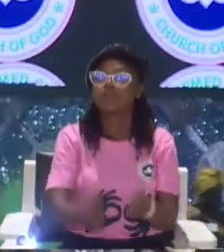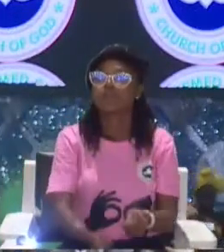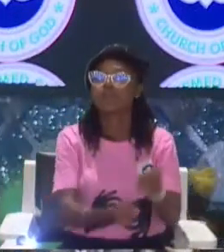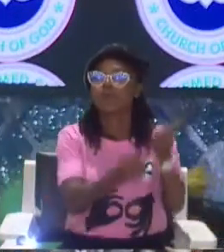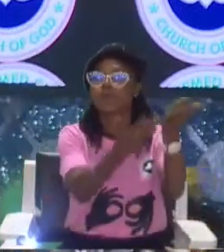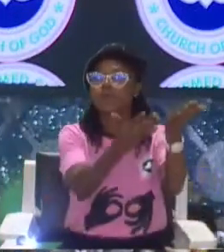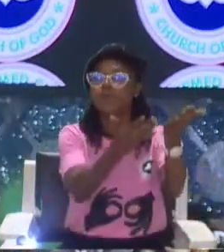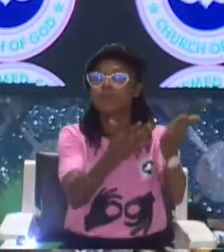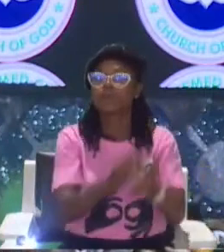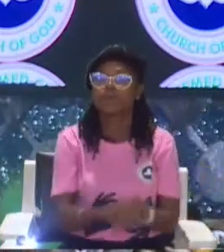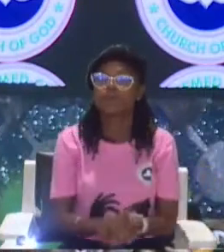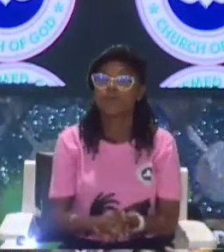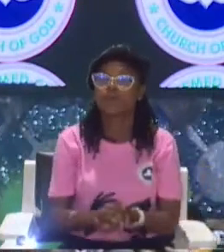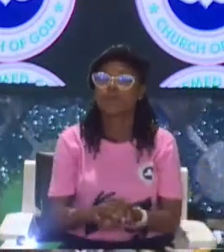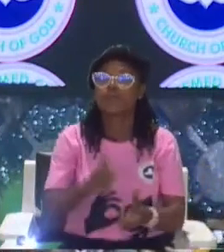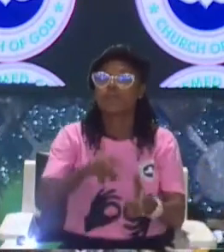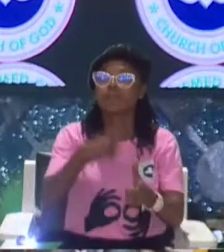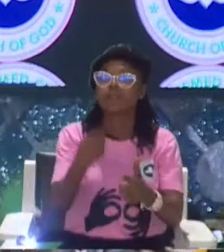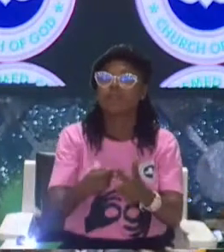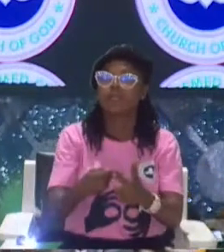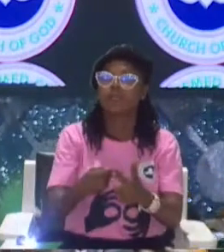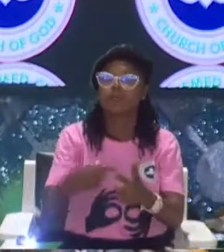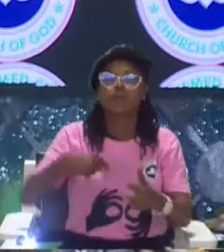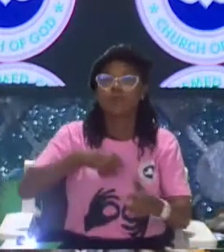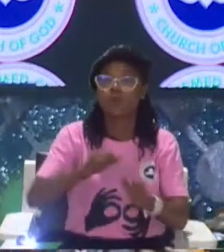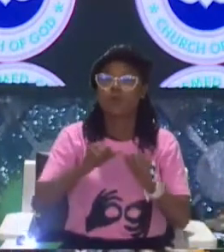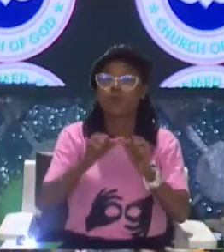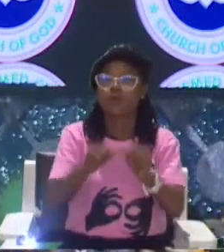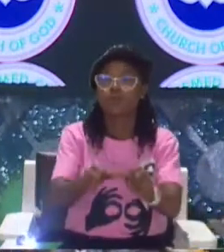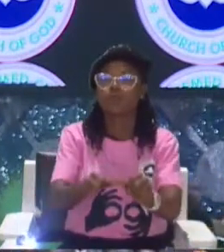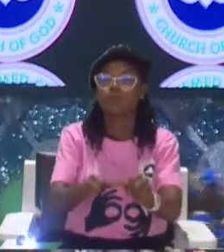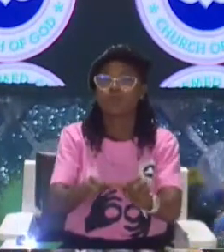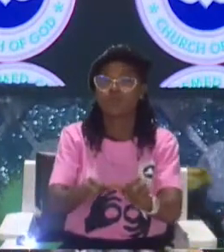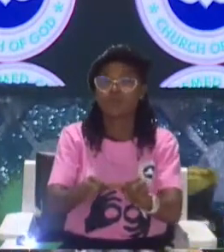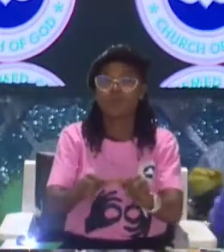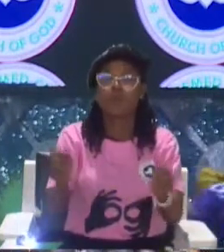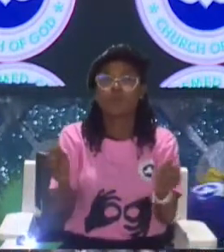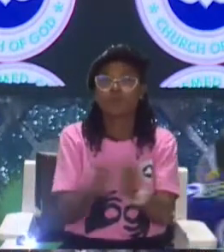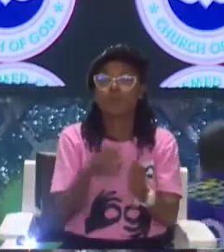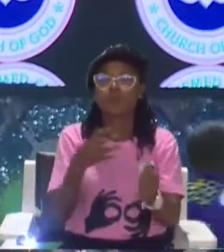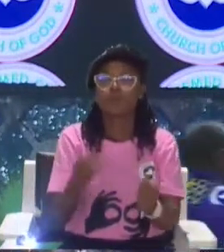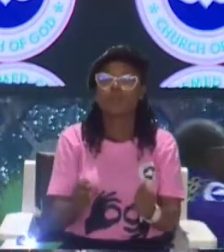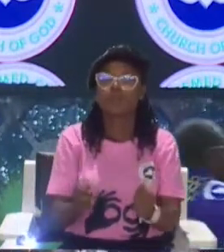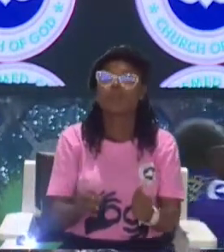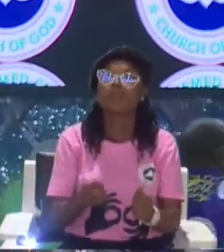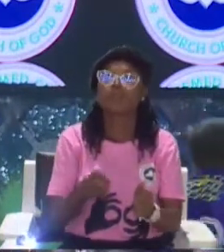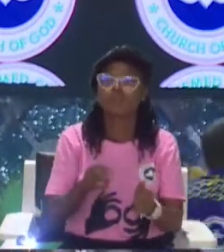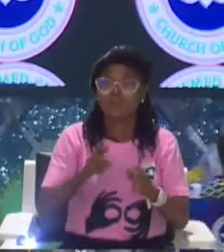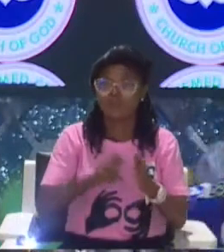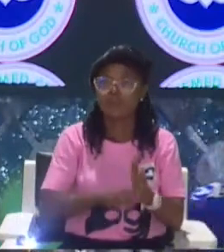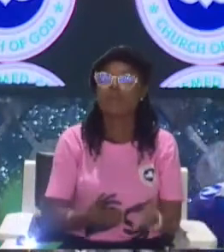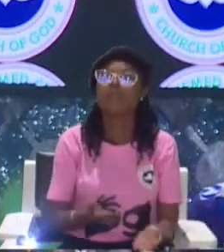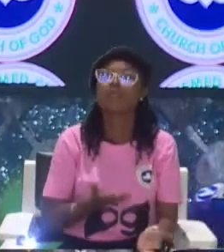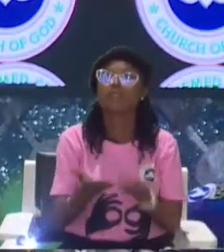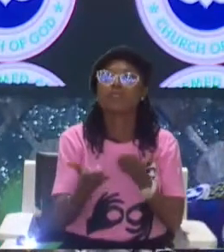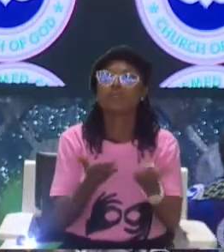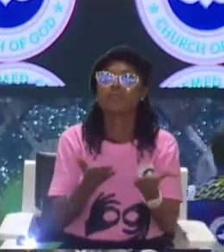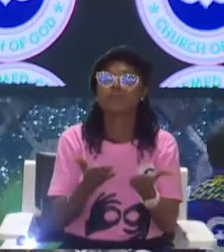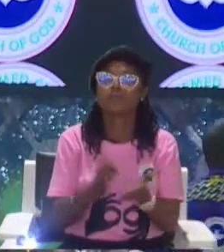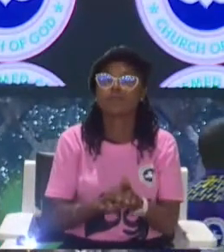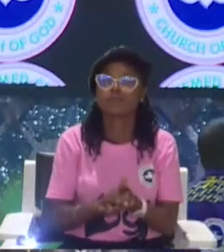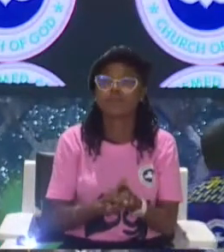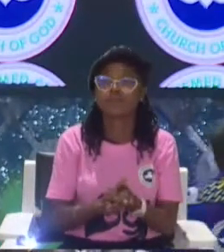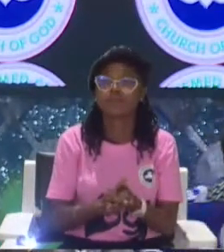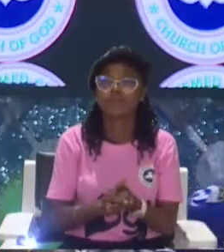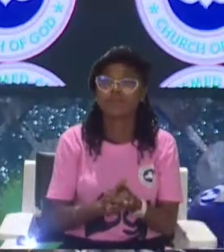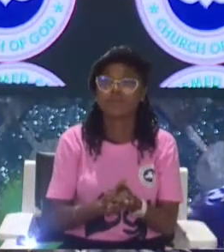ẹ̀. And we will continue with the rest of the program. A wá tẹ̀síwájú lẹ́yìn náà.